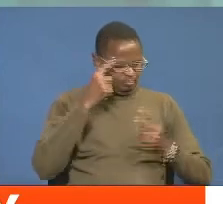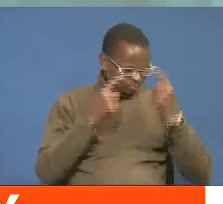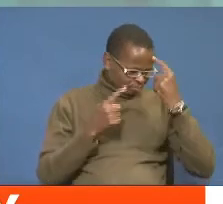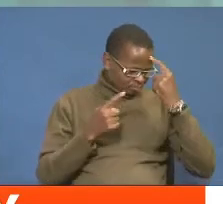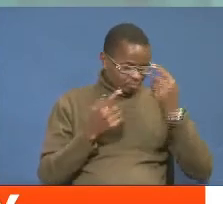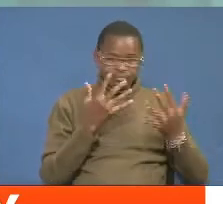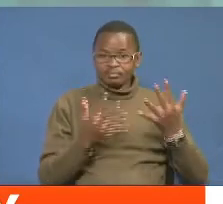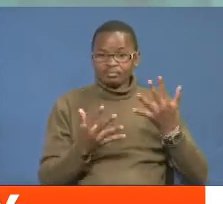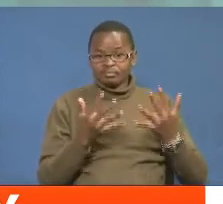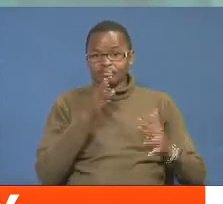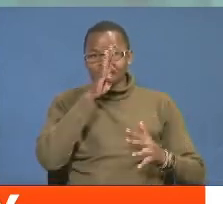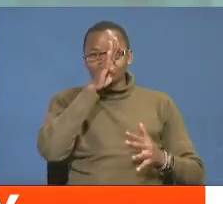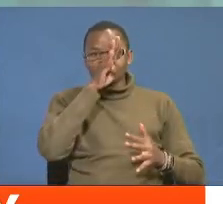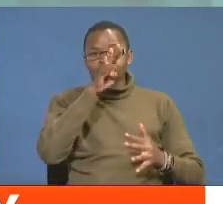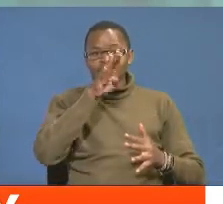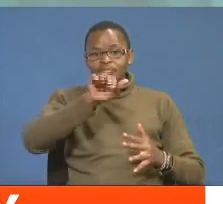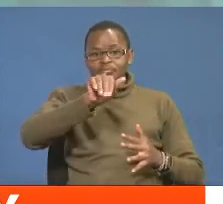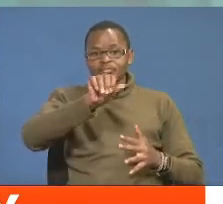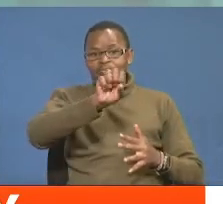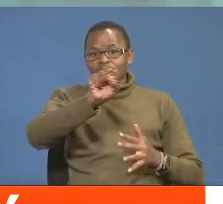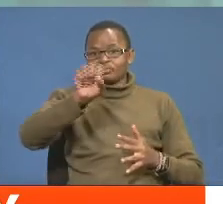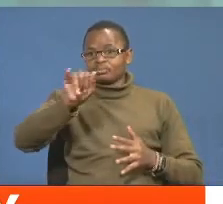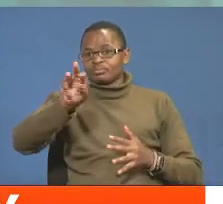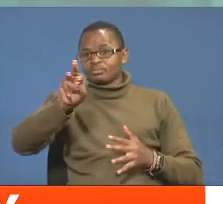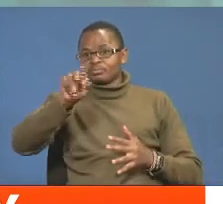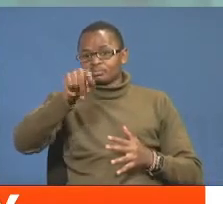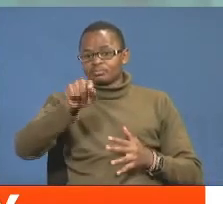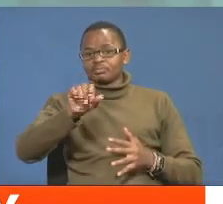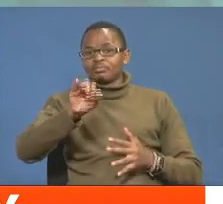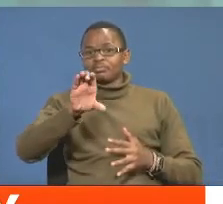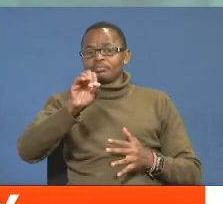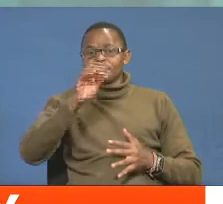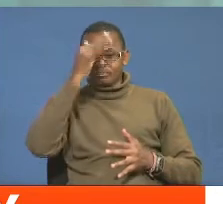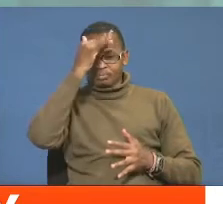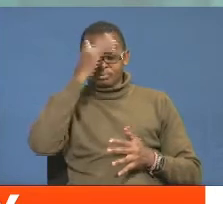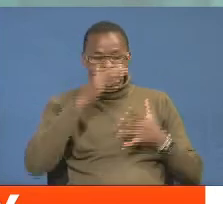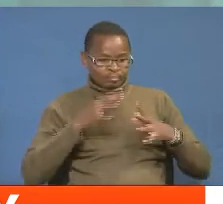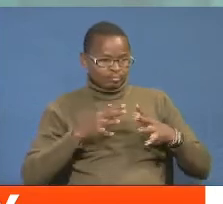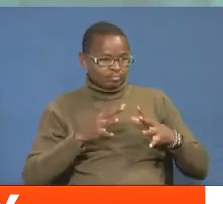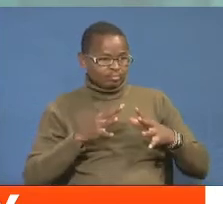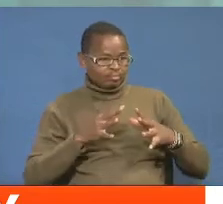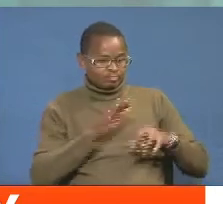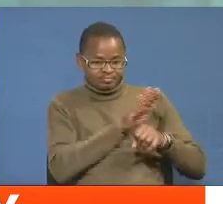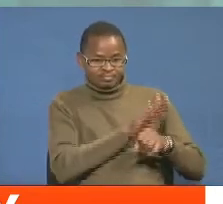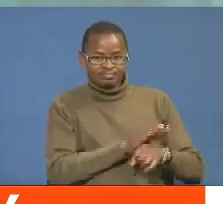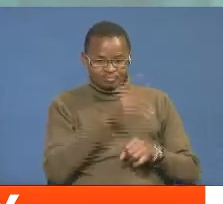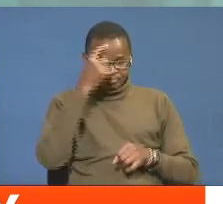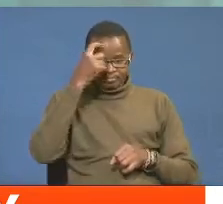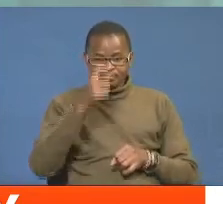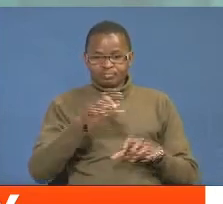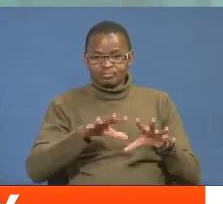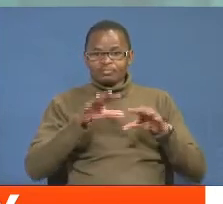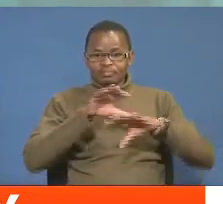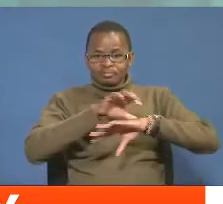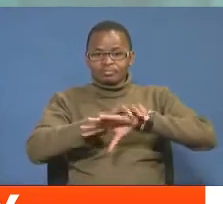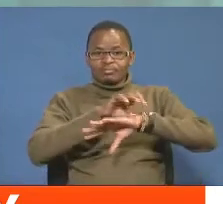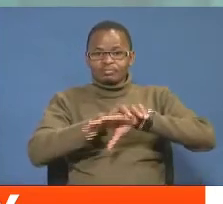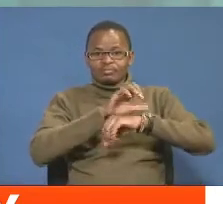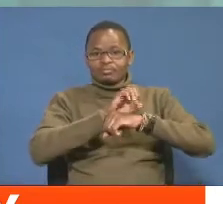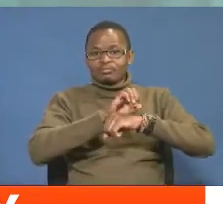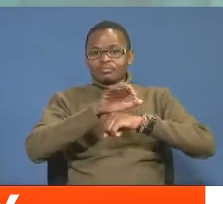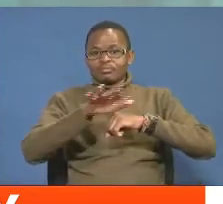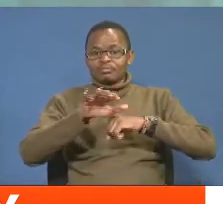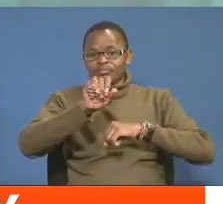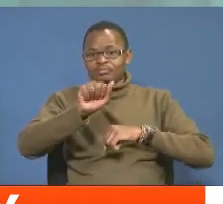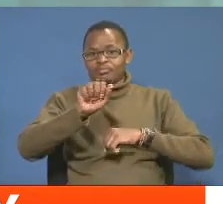maybe they might be asymptomatic to this coronavirus? Why are people so adamant in refusing to get the